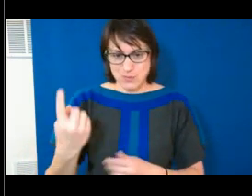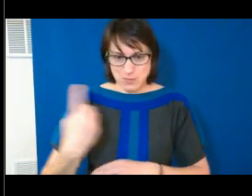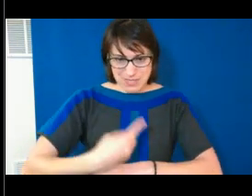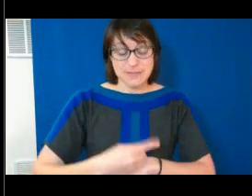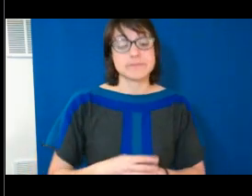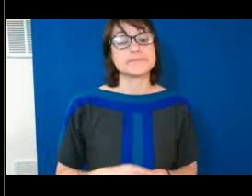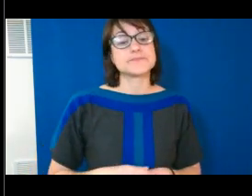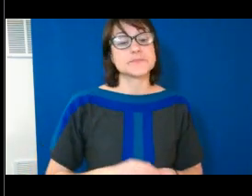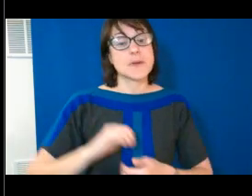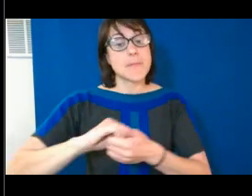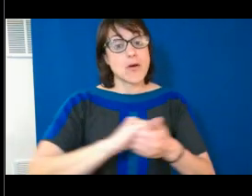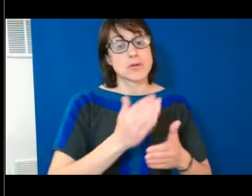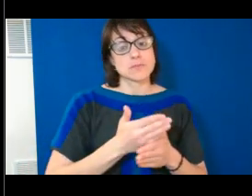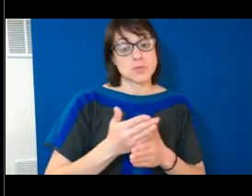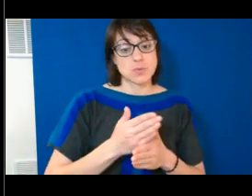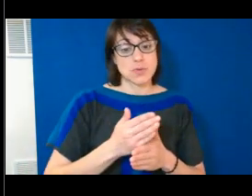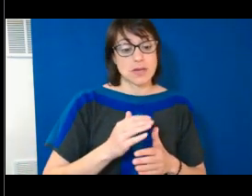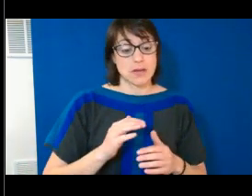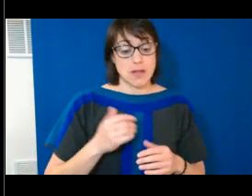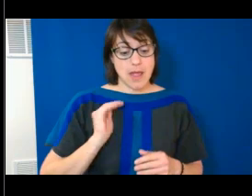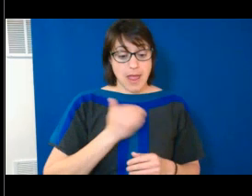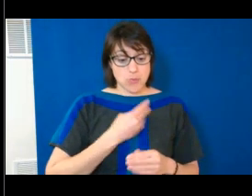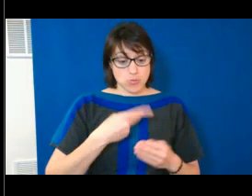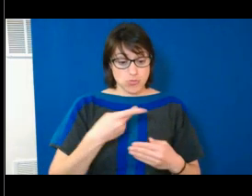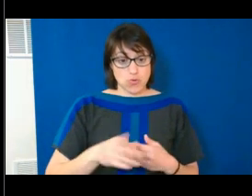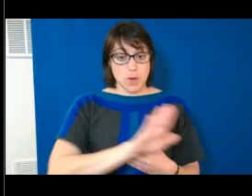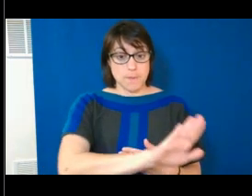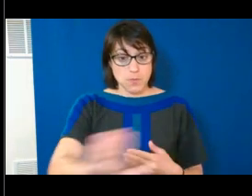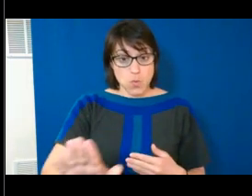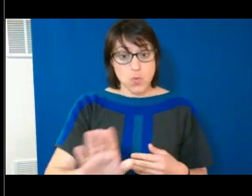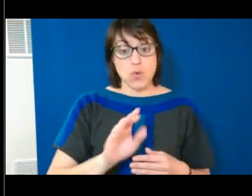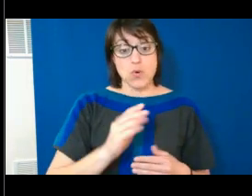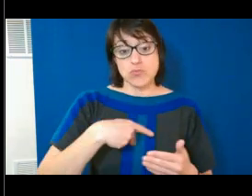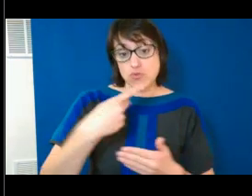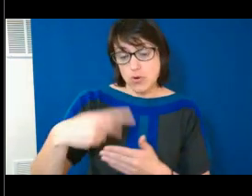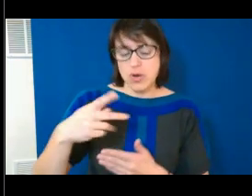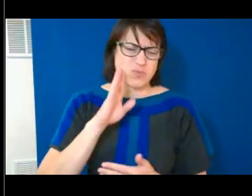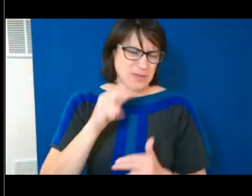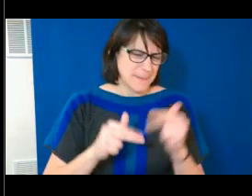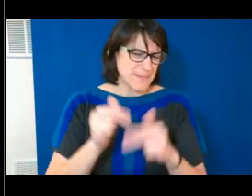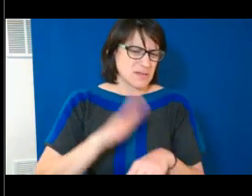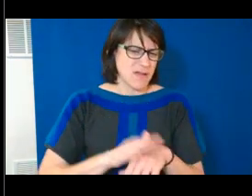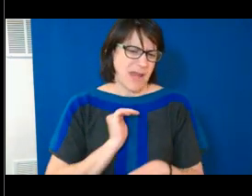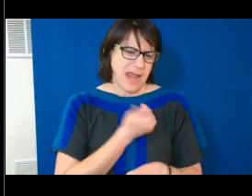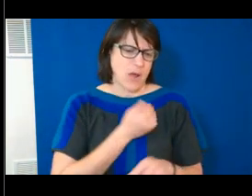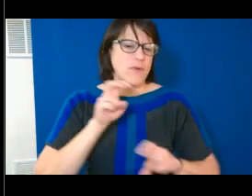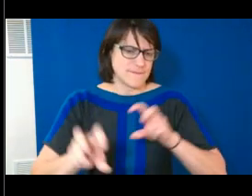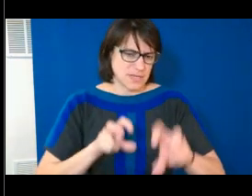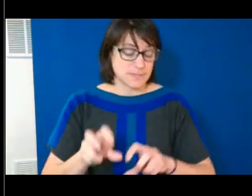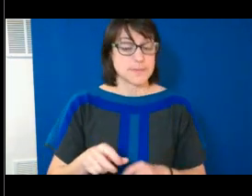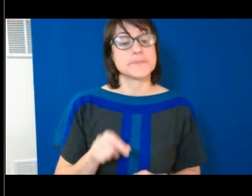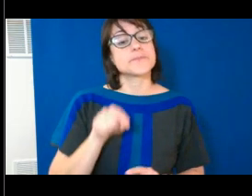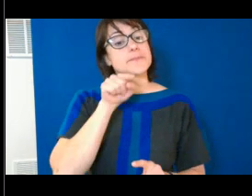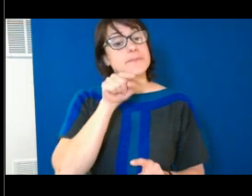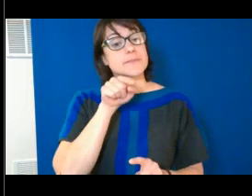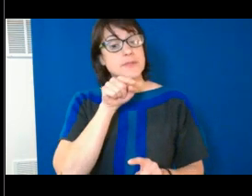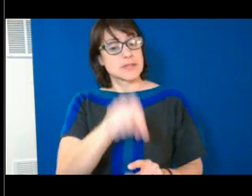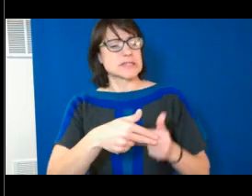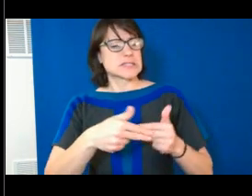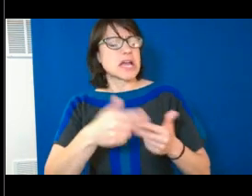I believe, is really building upon one another's investments. In this slide, I'm just highlighting a few of our funded projects